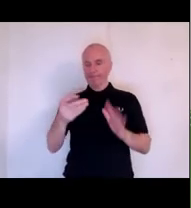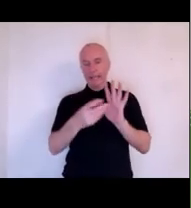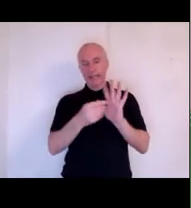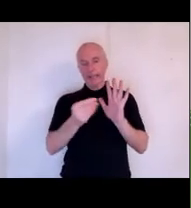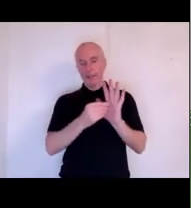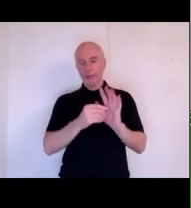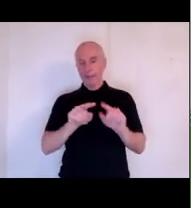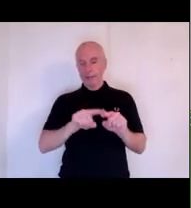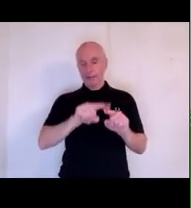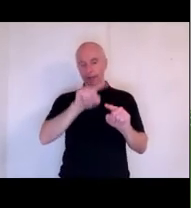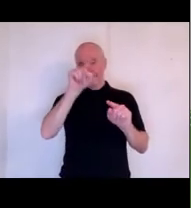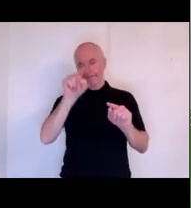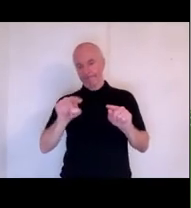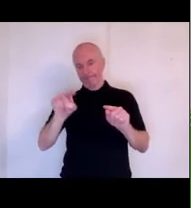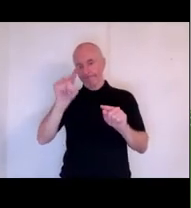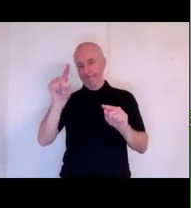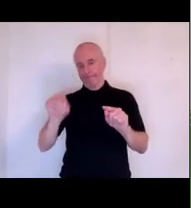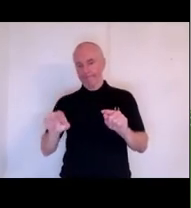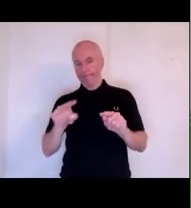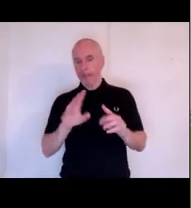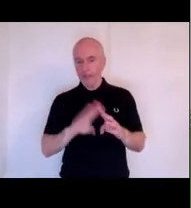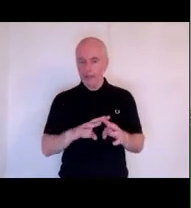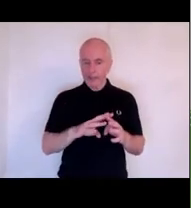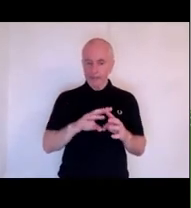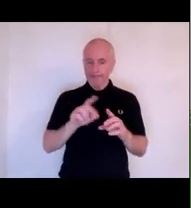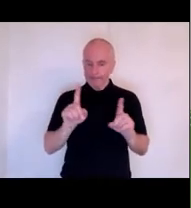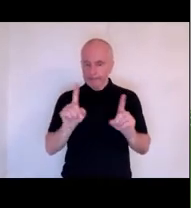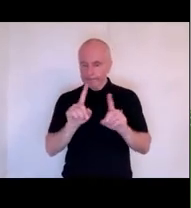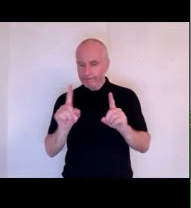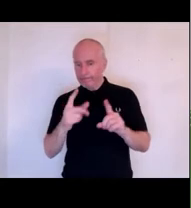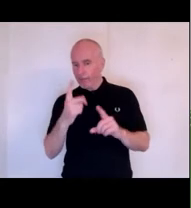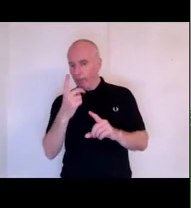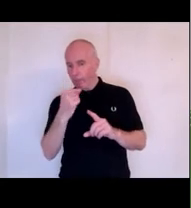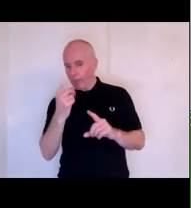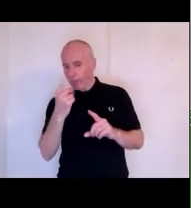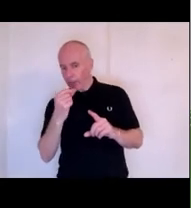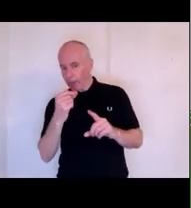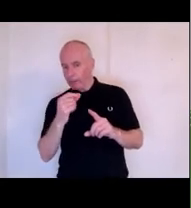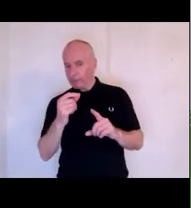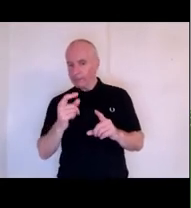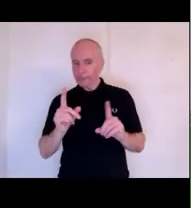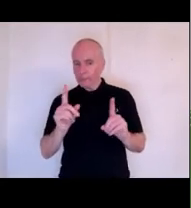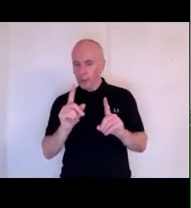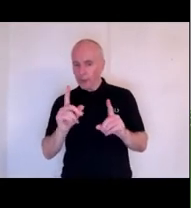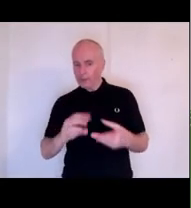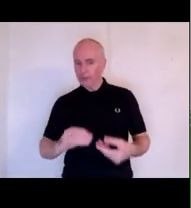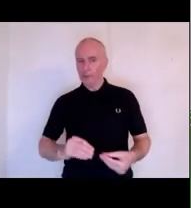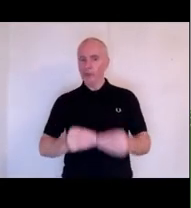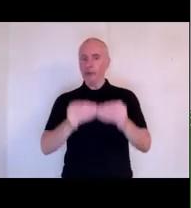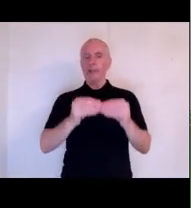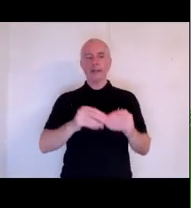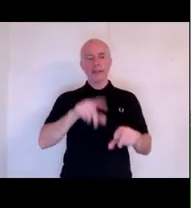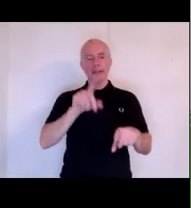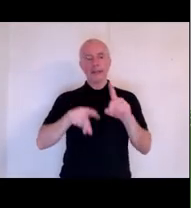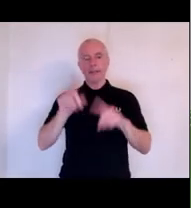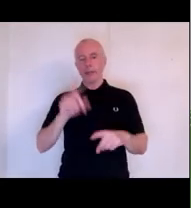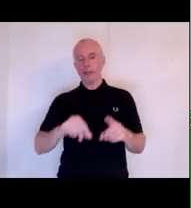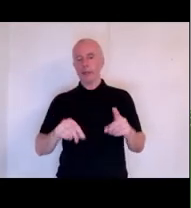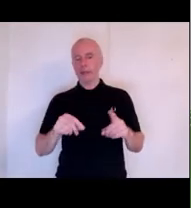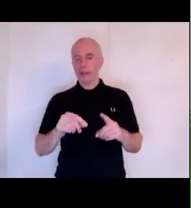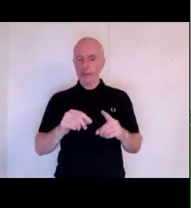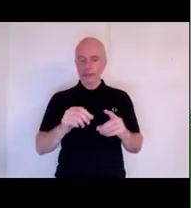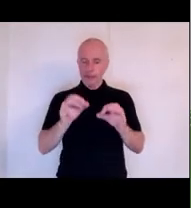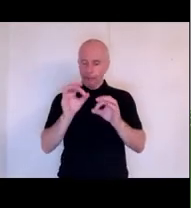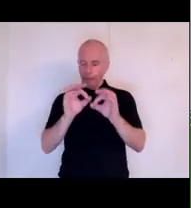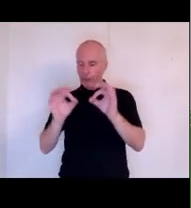fundamental data plotted is a probability of creating different particles at various